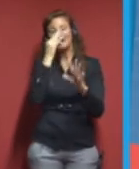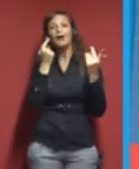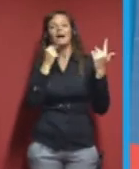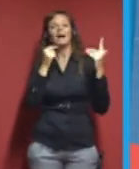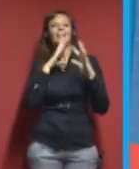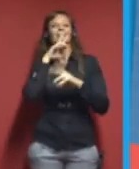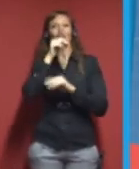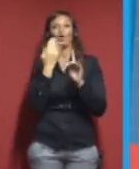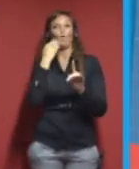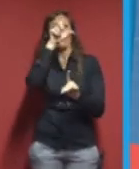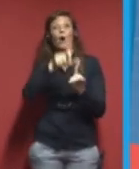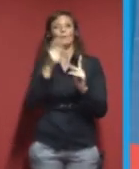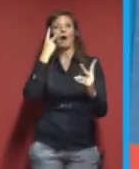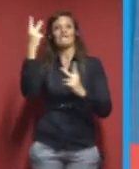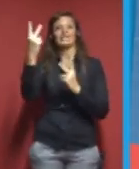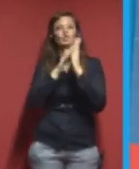Bruce Sterling.